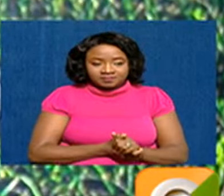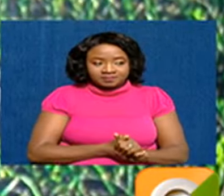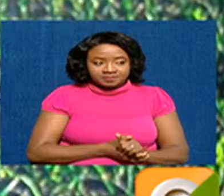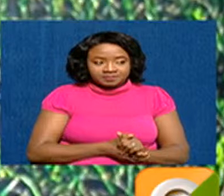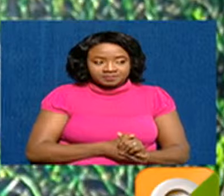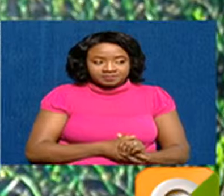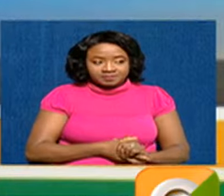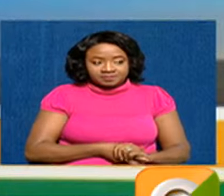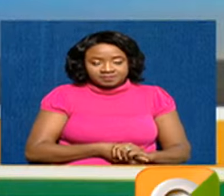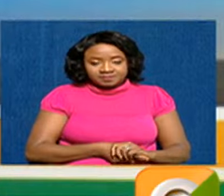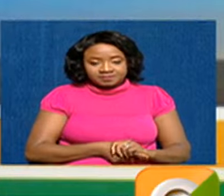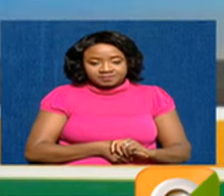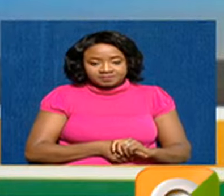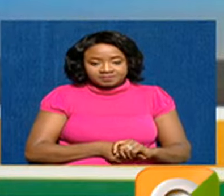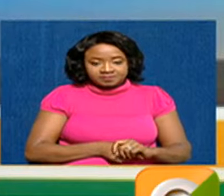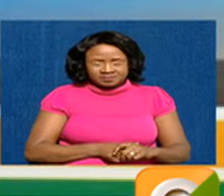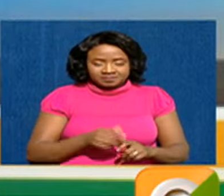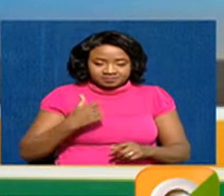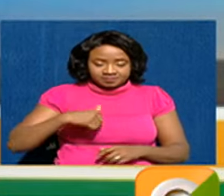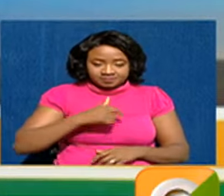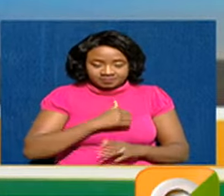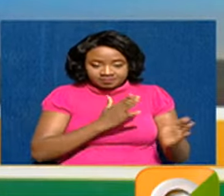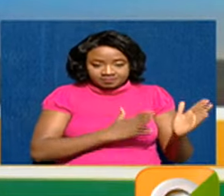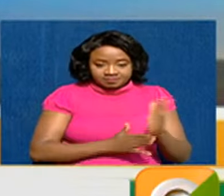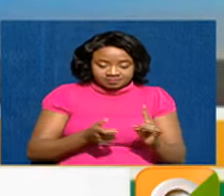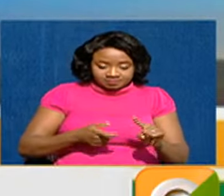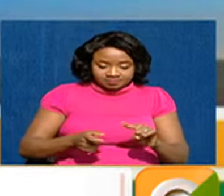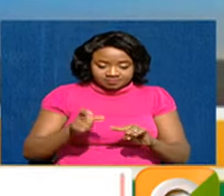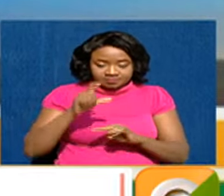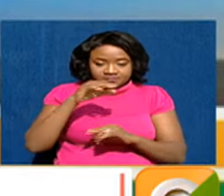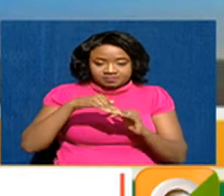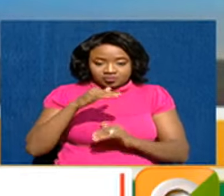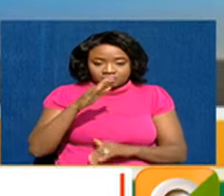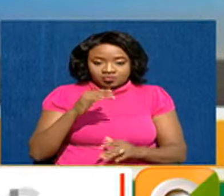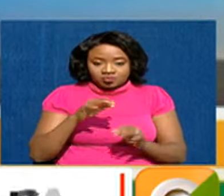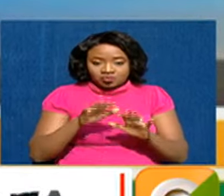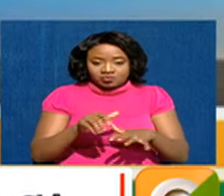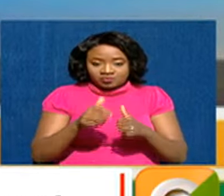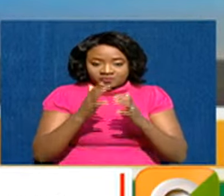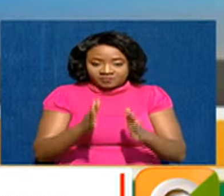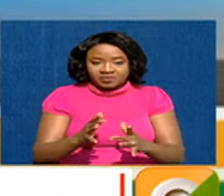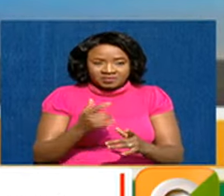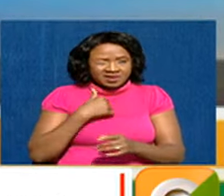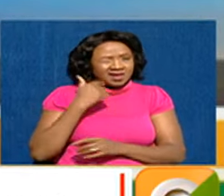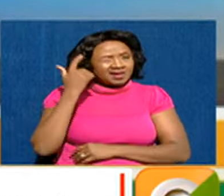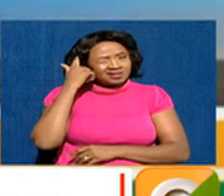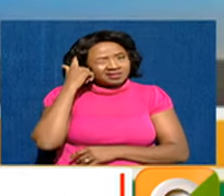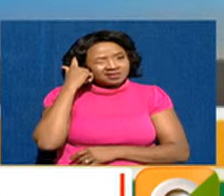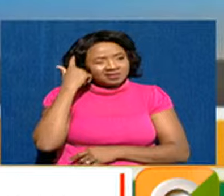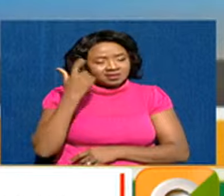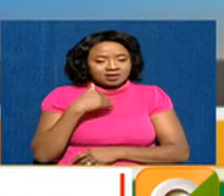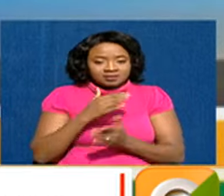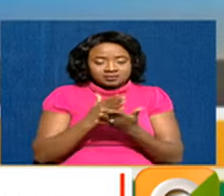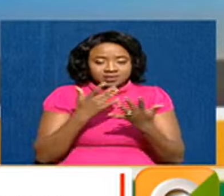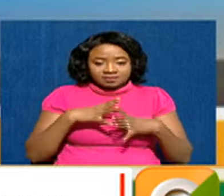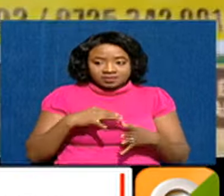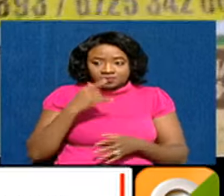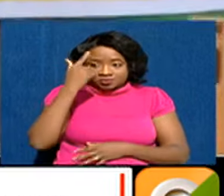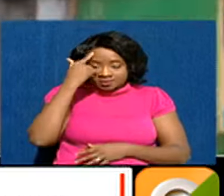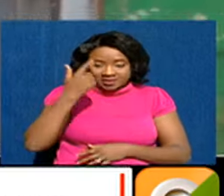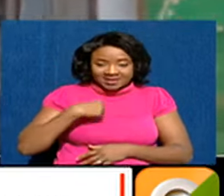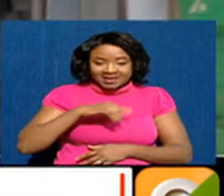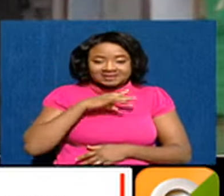One, we plan to increase the number of farmers. I think there are some people who thought we were